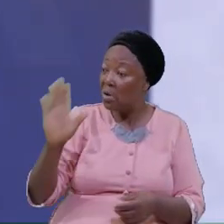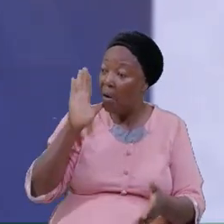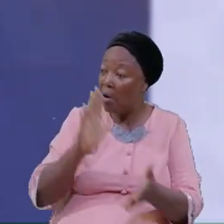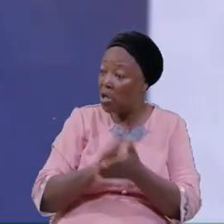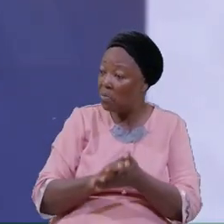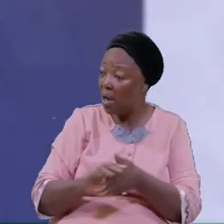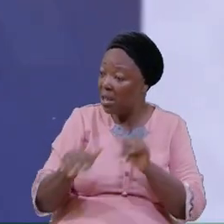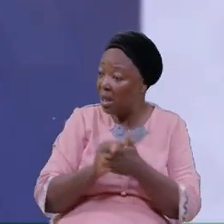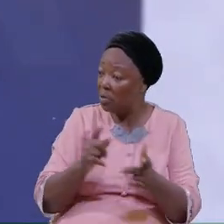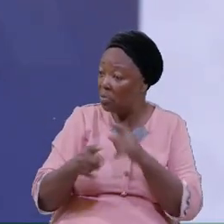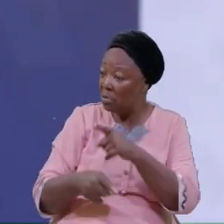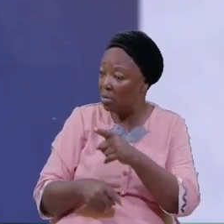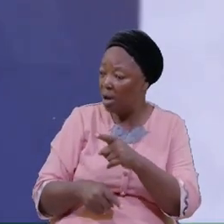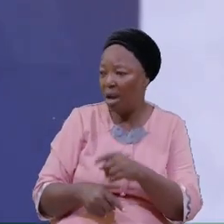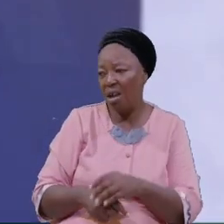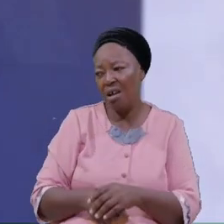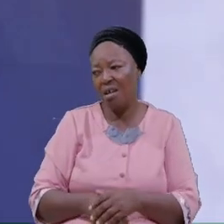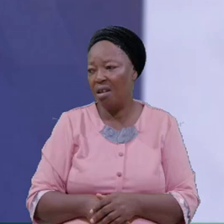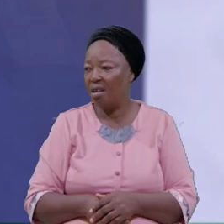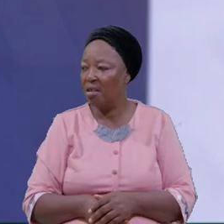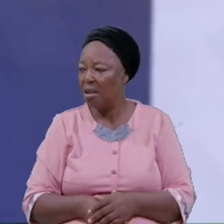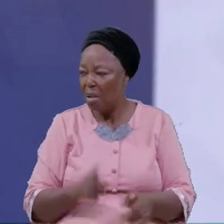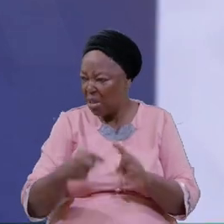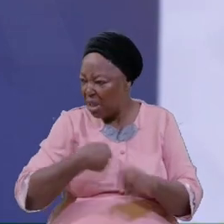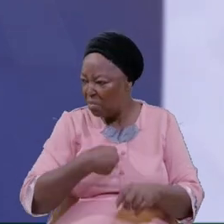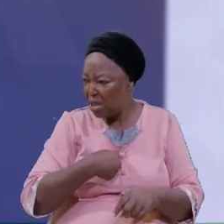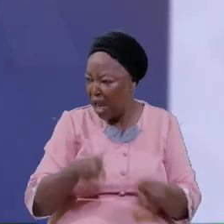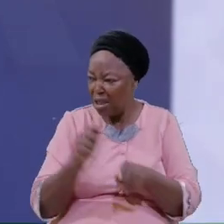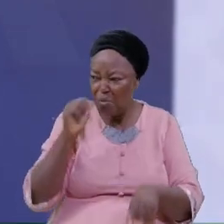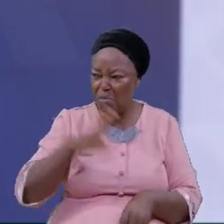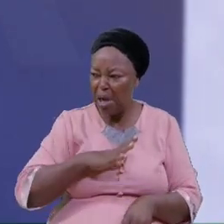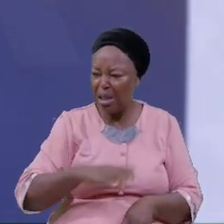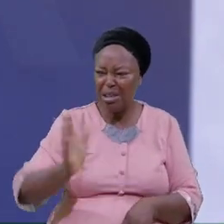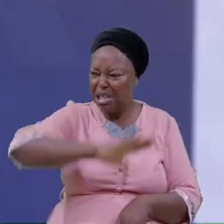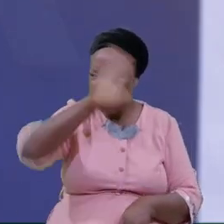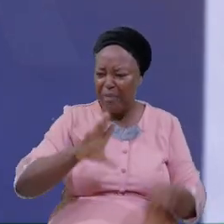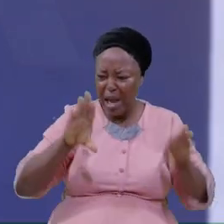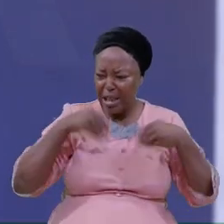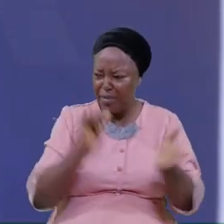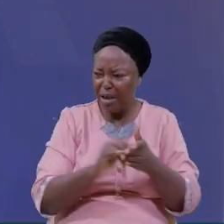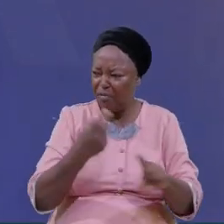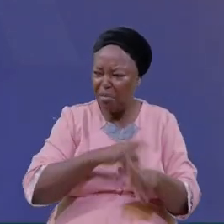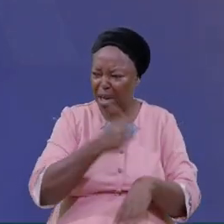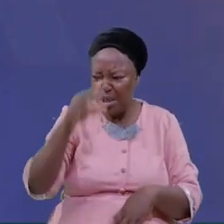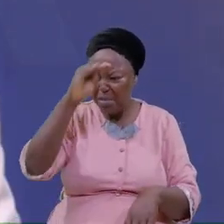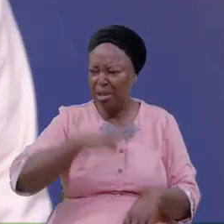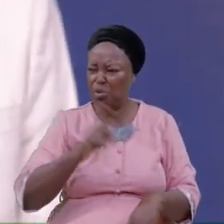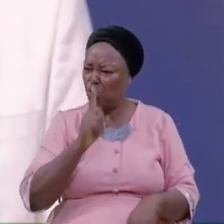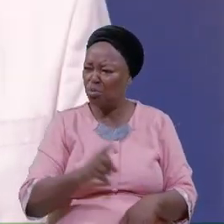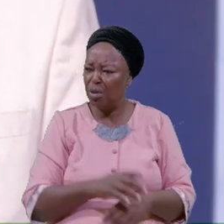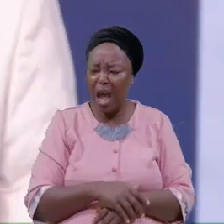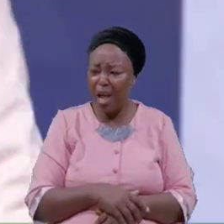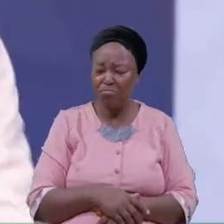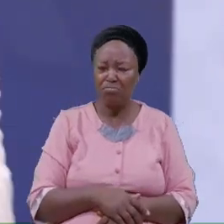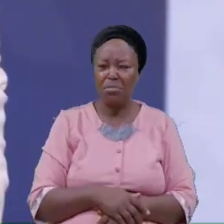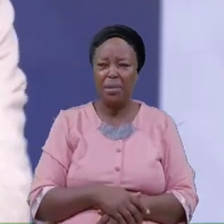direction. I, as a woman, I will never take that from any man. Ah, ta femme, ton mari t'a fait ça. Ah, moi,